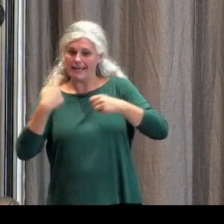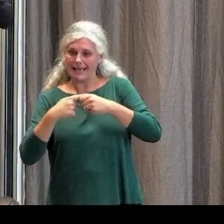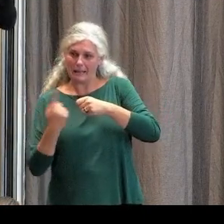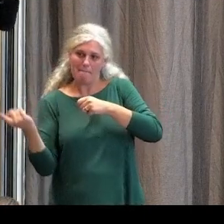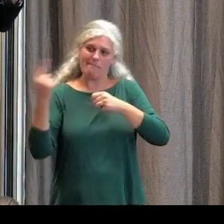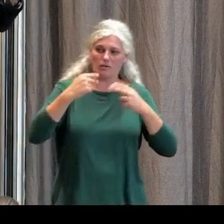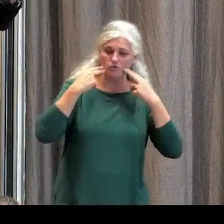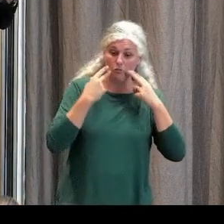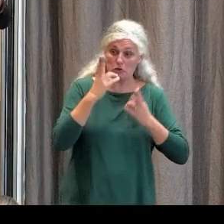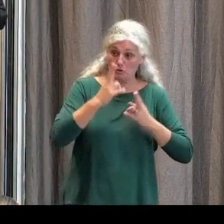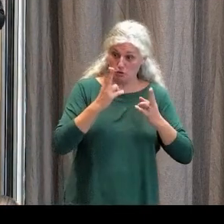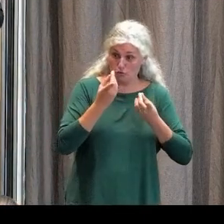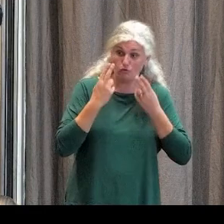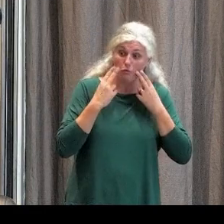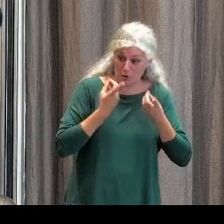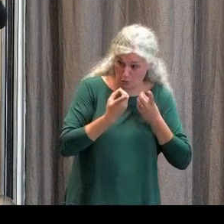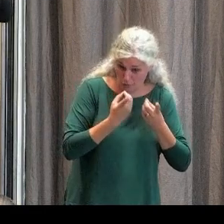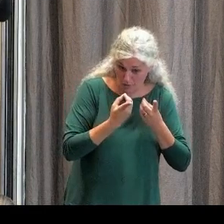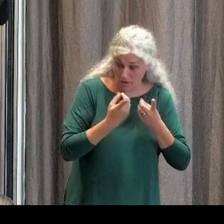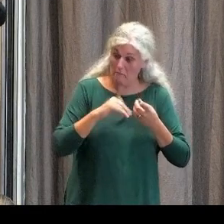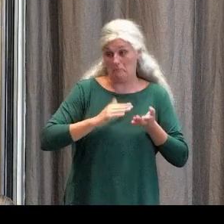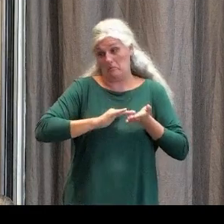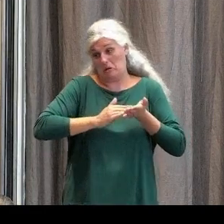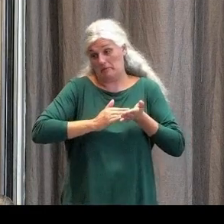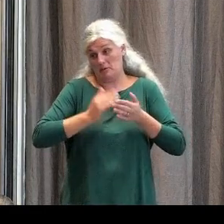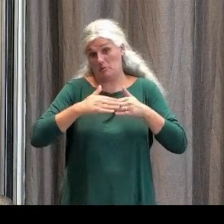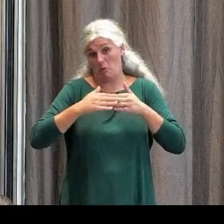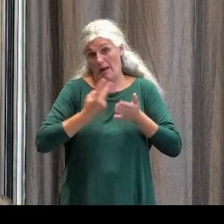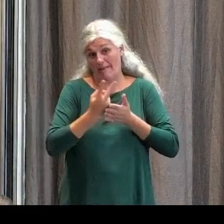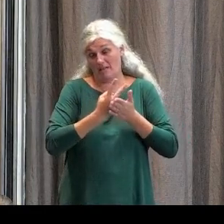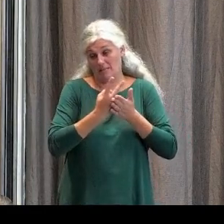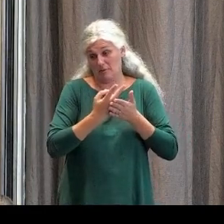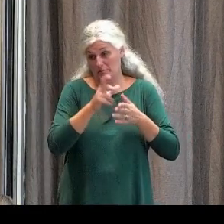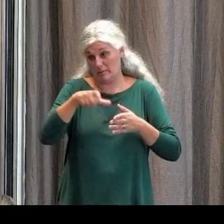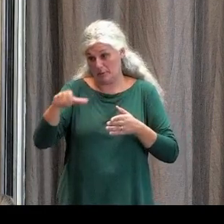genes towards what they should be doing normally, we may be able to fix more of the epilepsies.